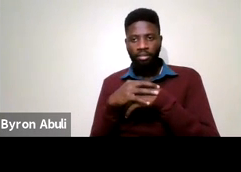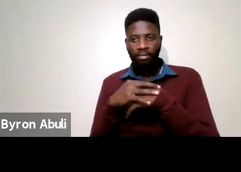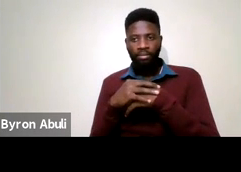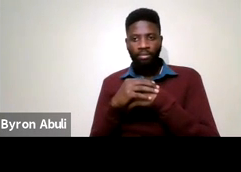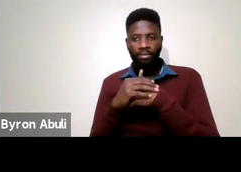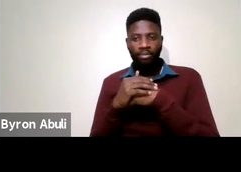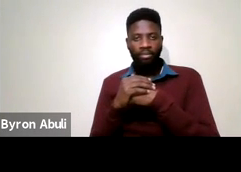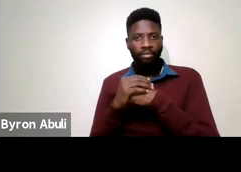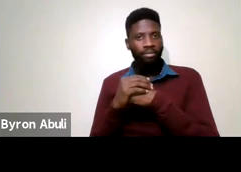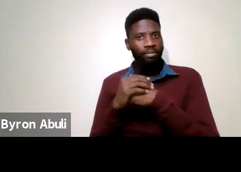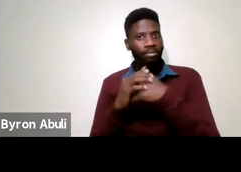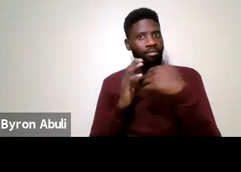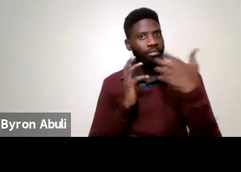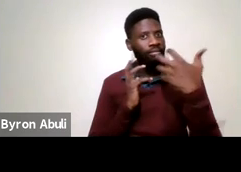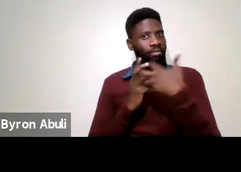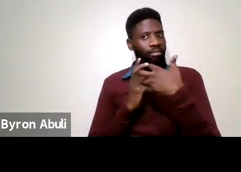Is there